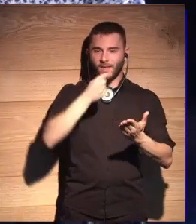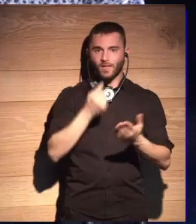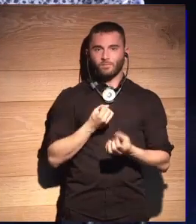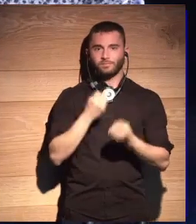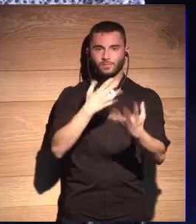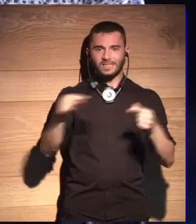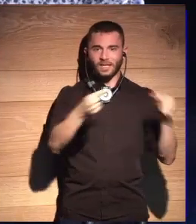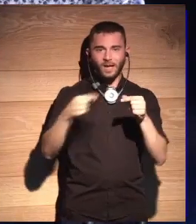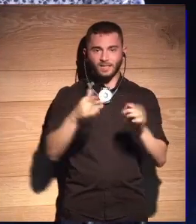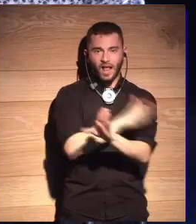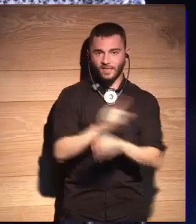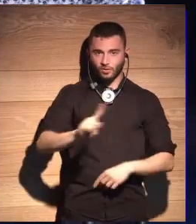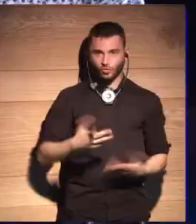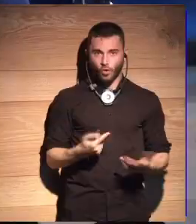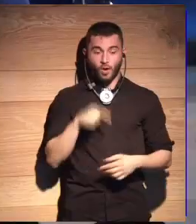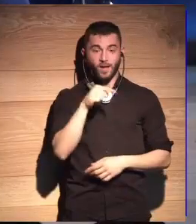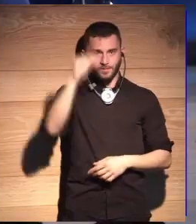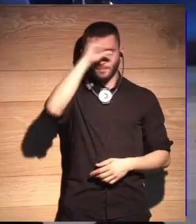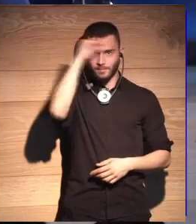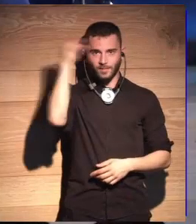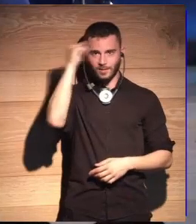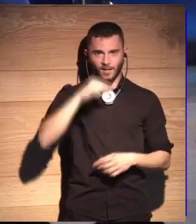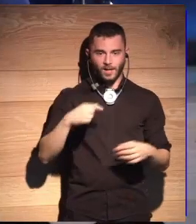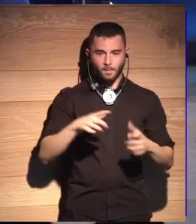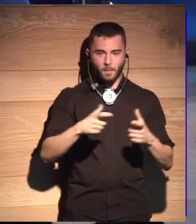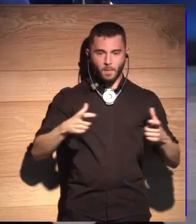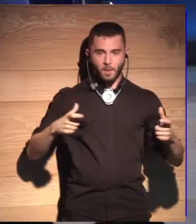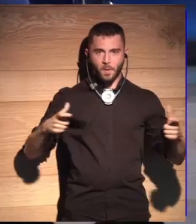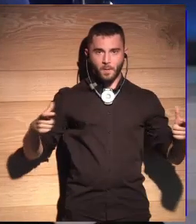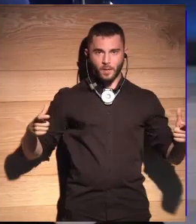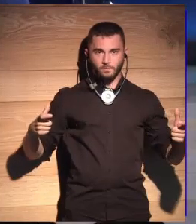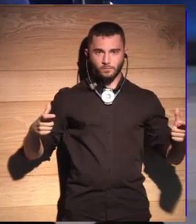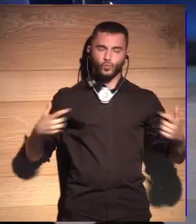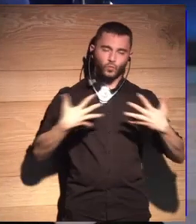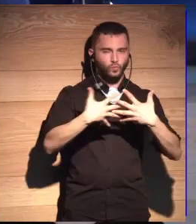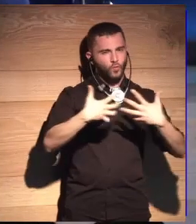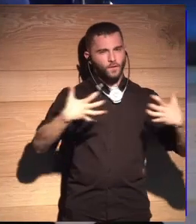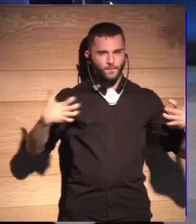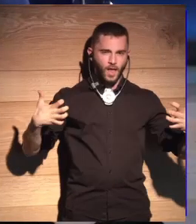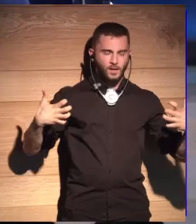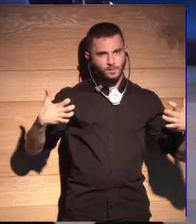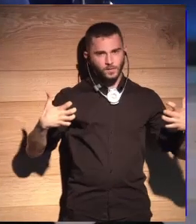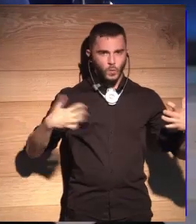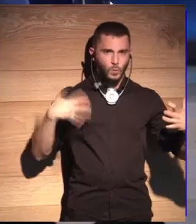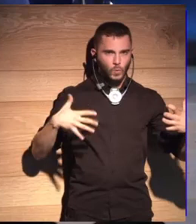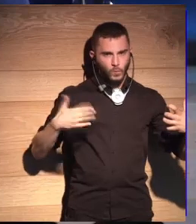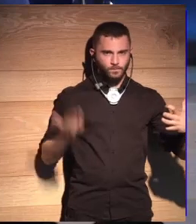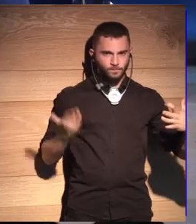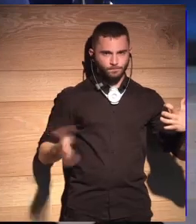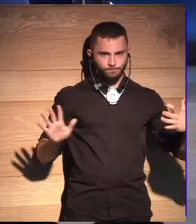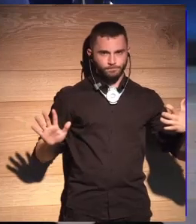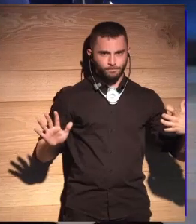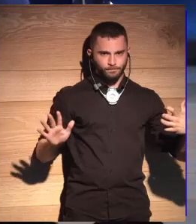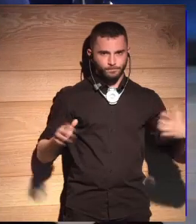without discussing them first. At this point in time, this mindset attracts more and more people. That is a sentence that